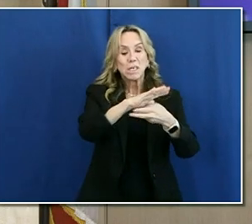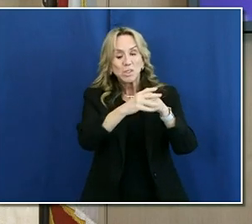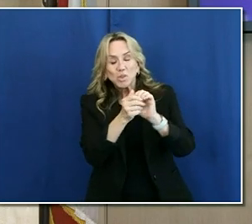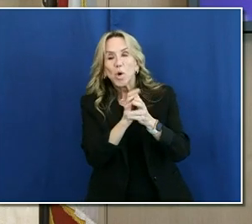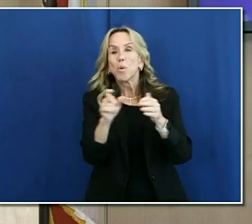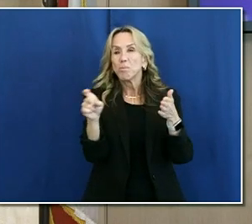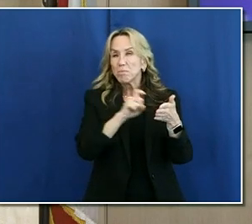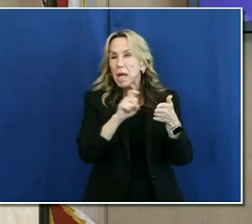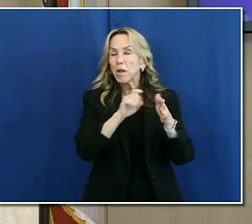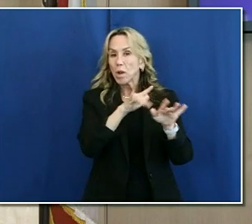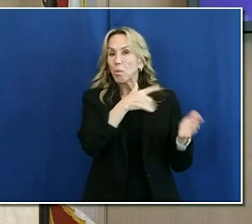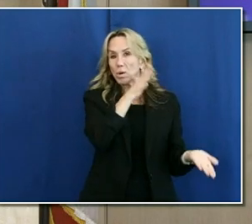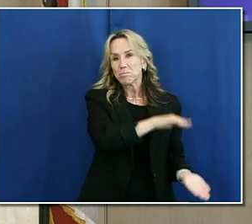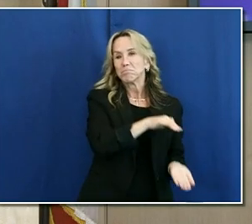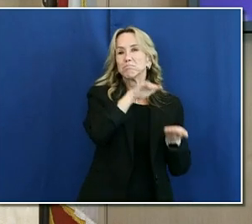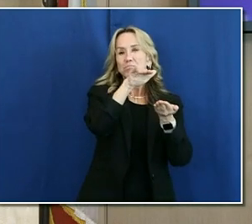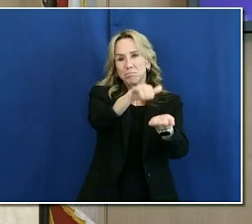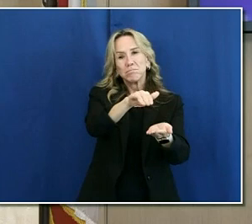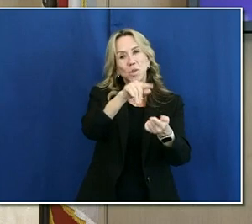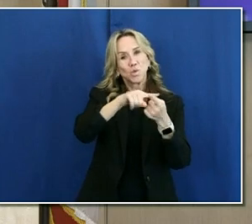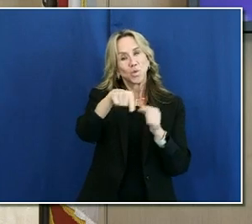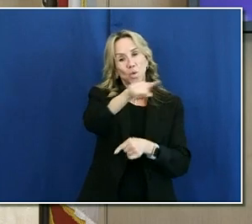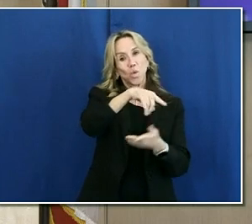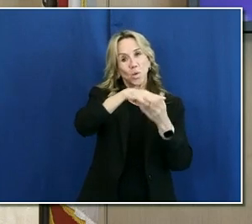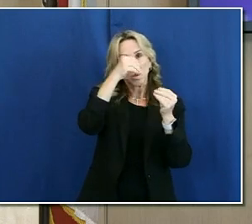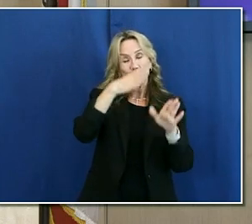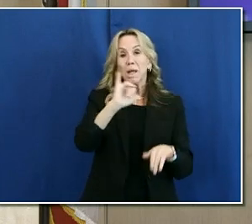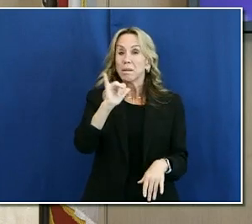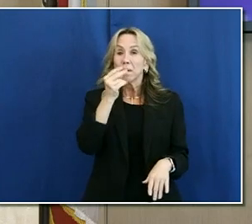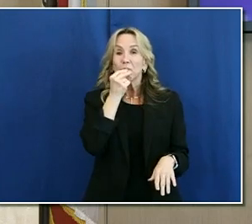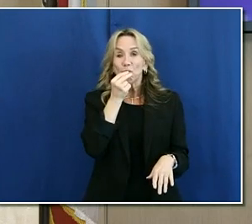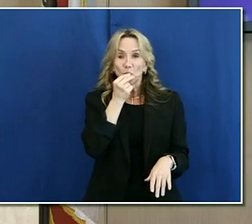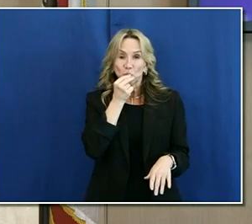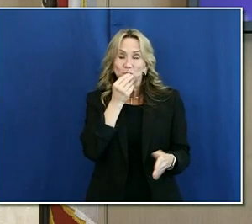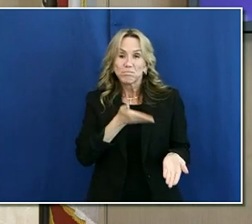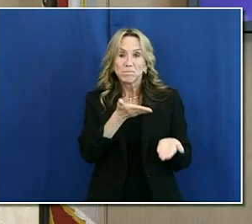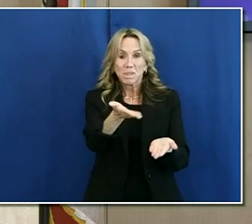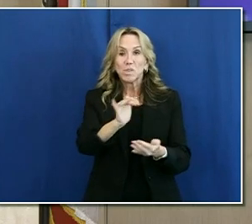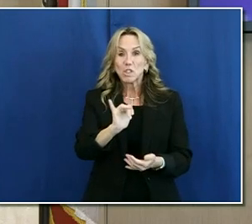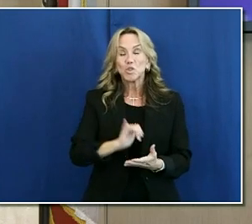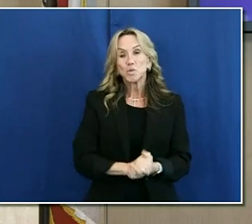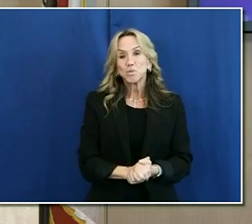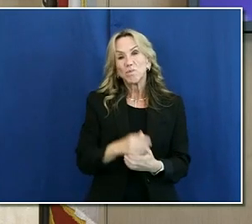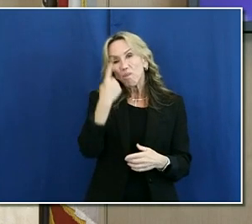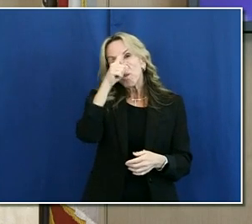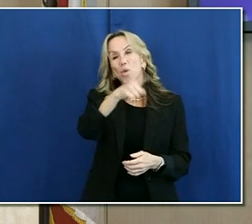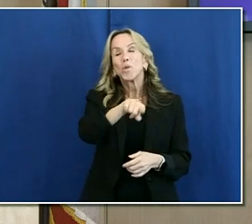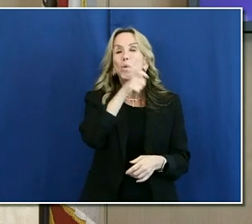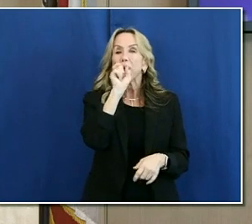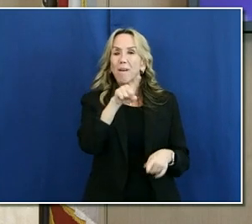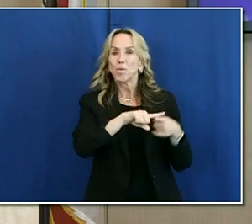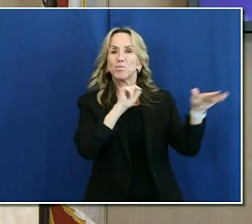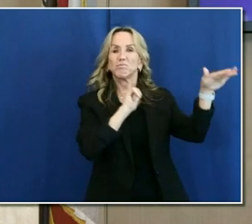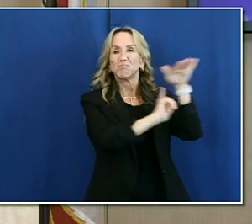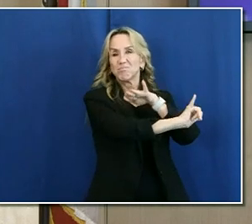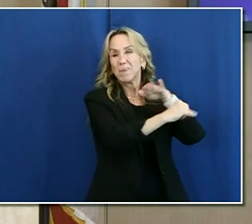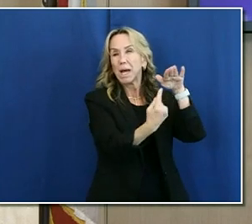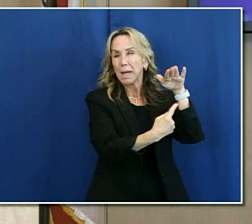hand sanitizer. Food and meal delivery is also provided. Just a few more remaining